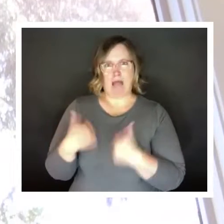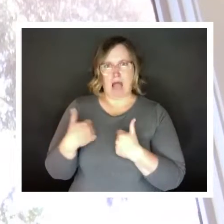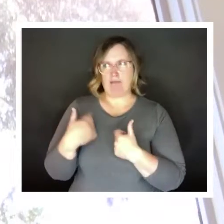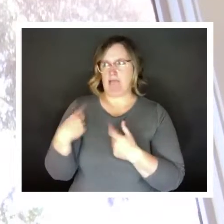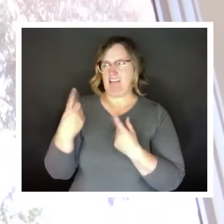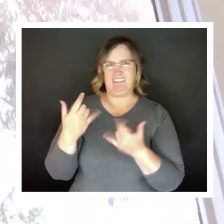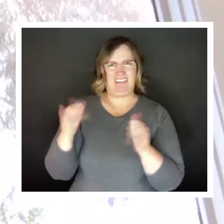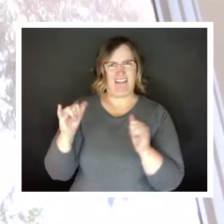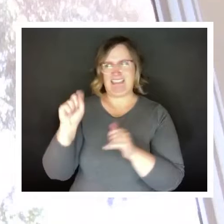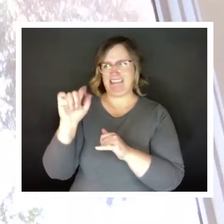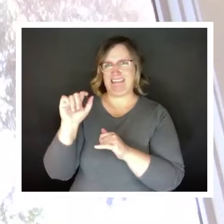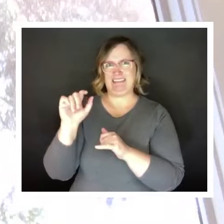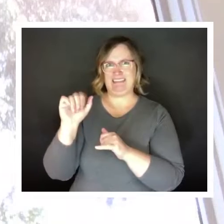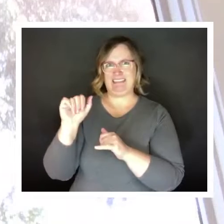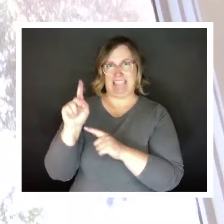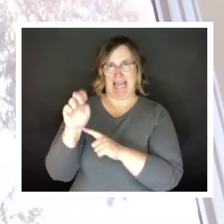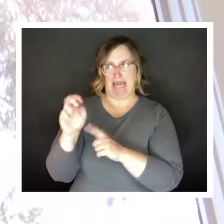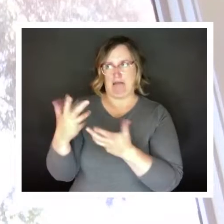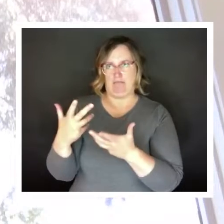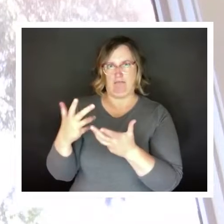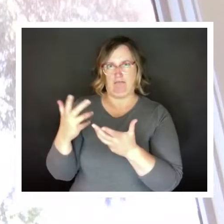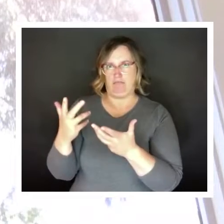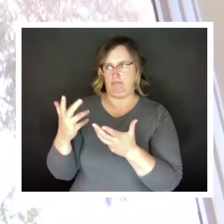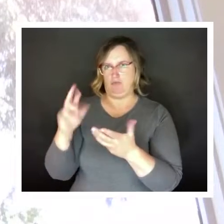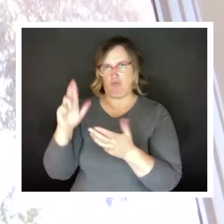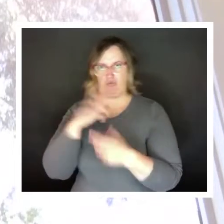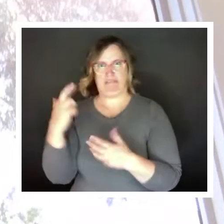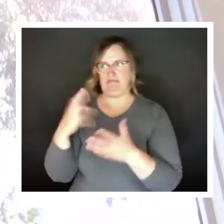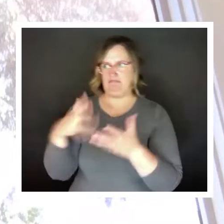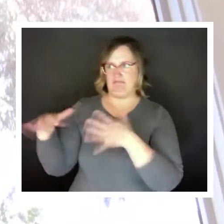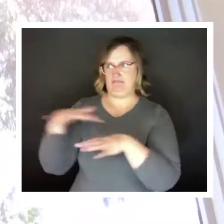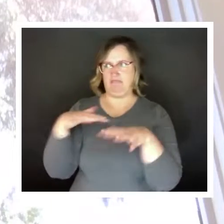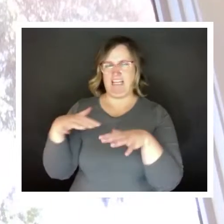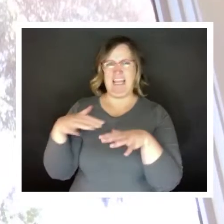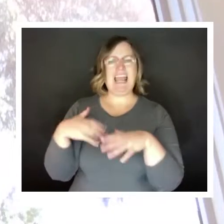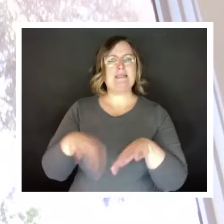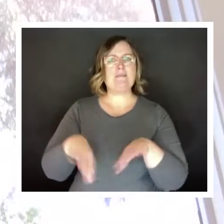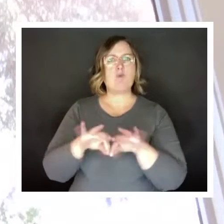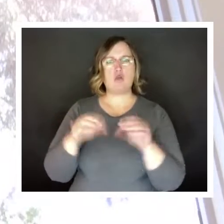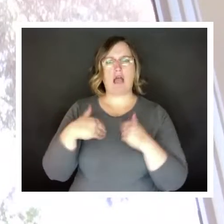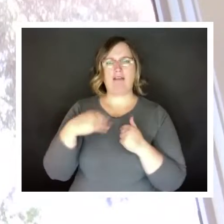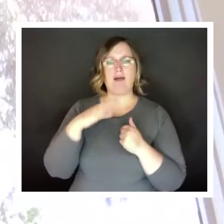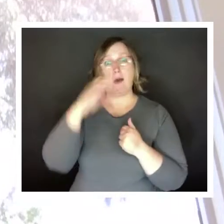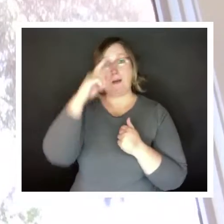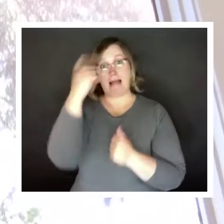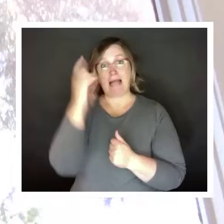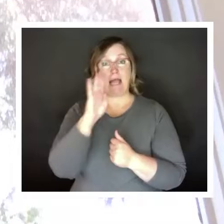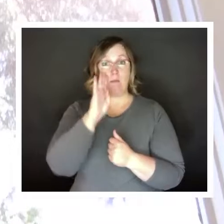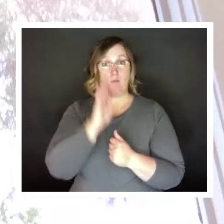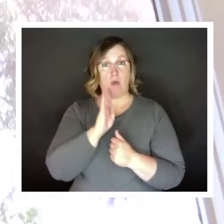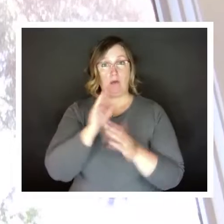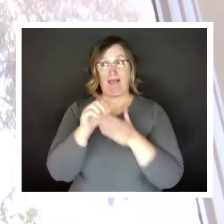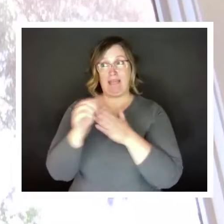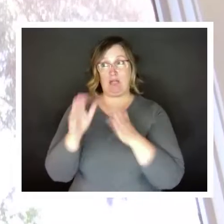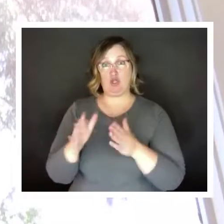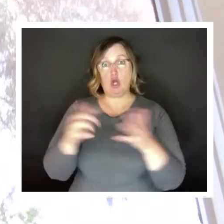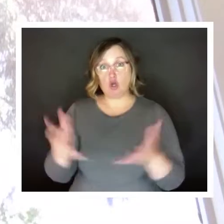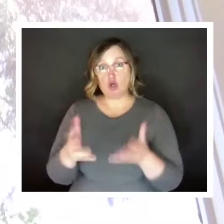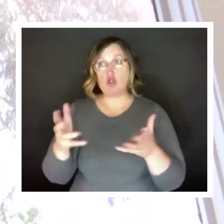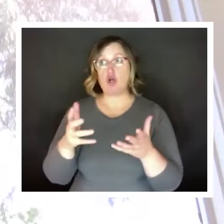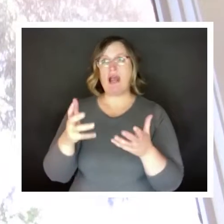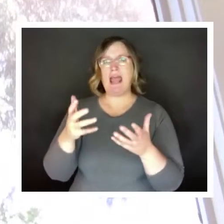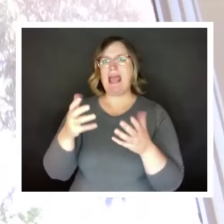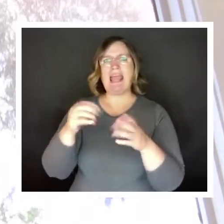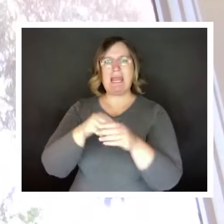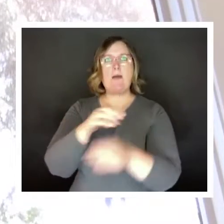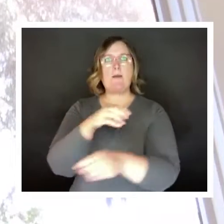stake. It is vital for the future of our country to have Black and brown leaders nurtured, empowered, and present in all levels of